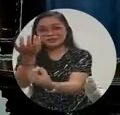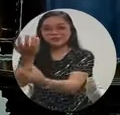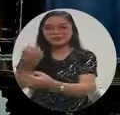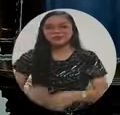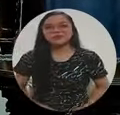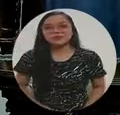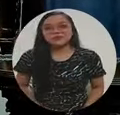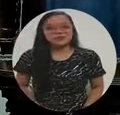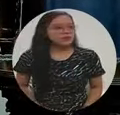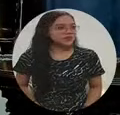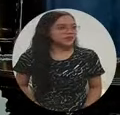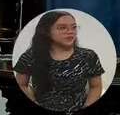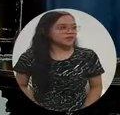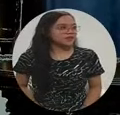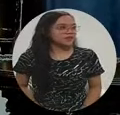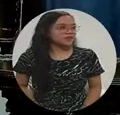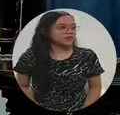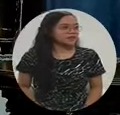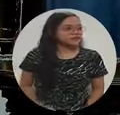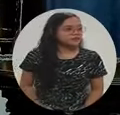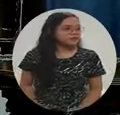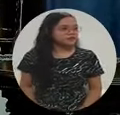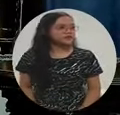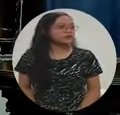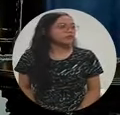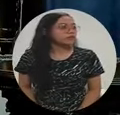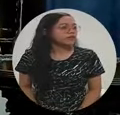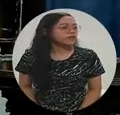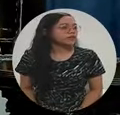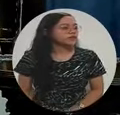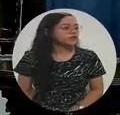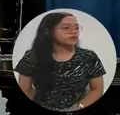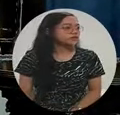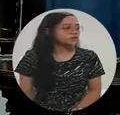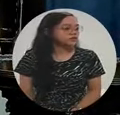Ha? Huh? Siya ay cashier ba?